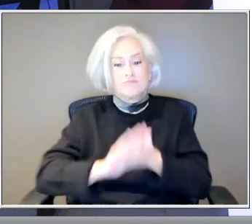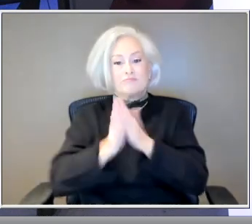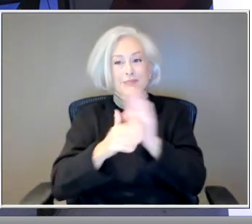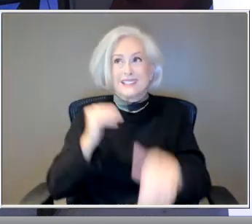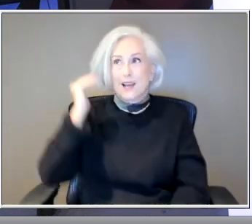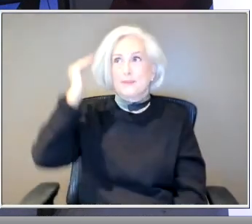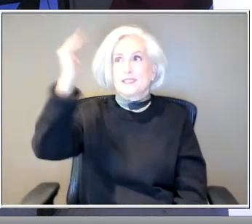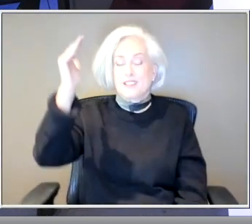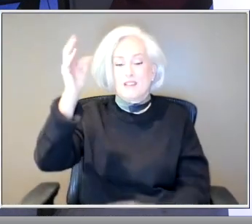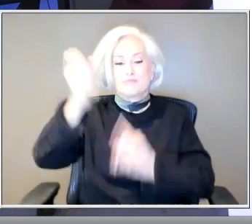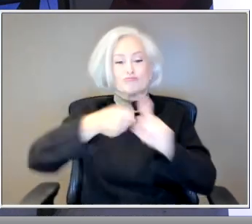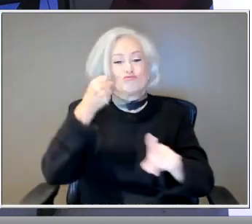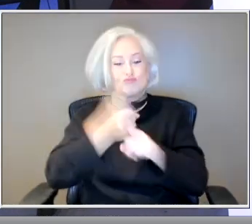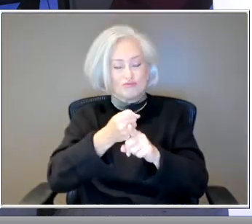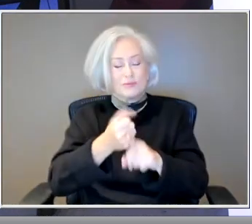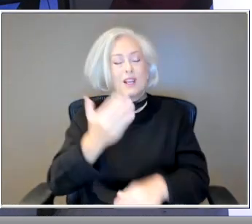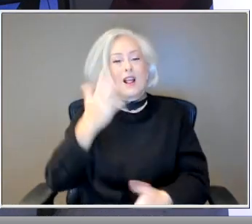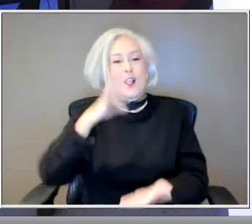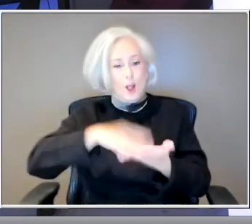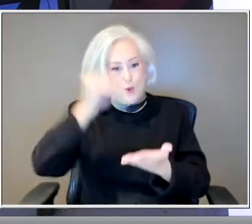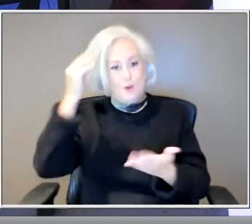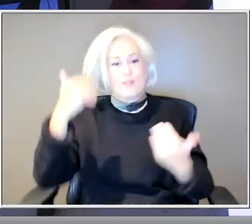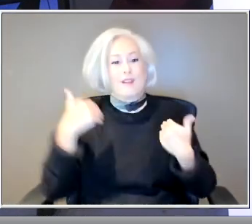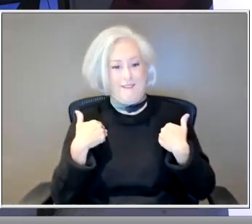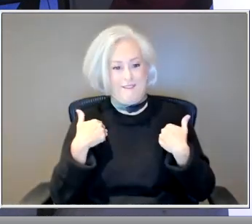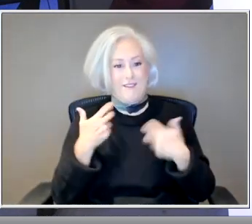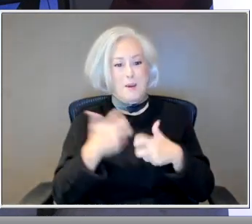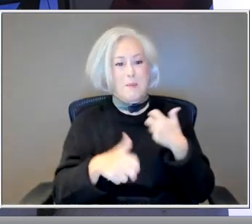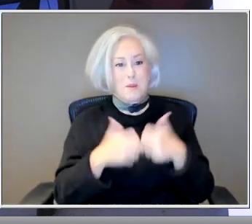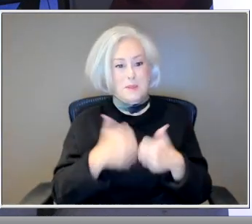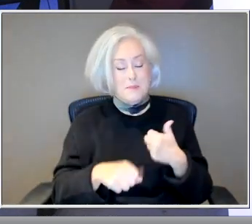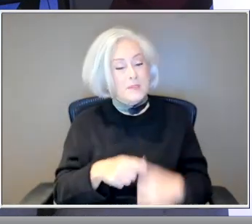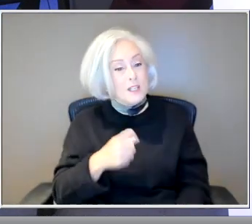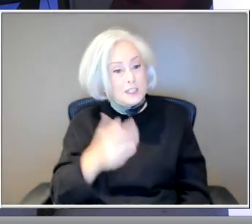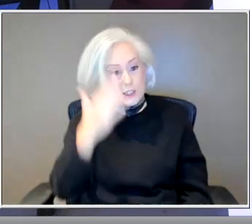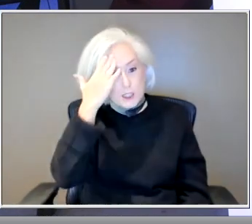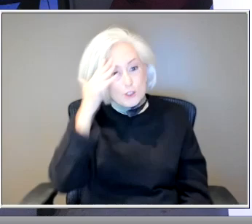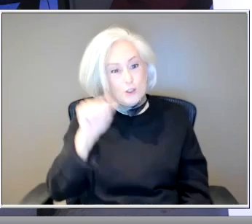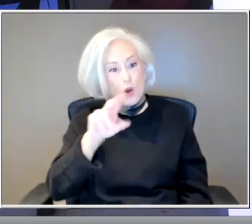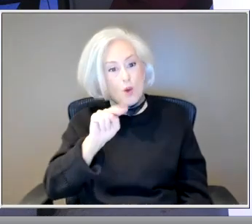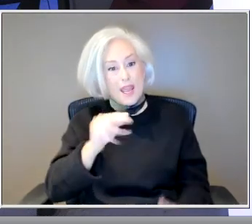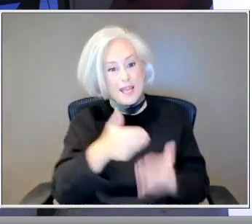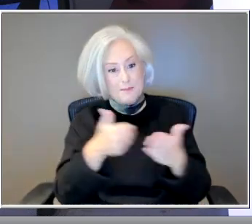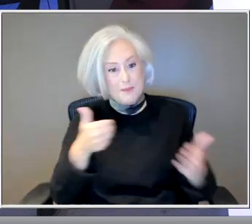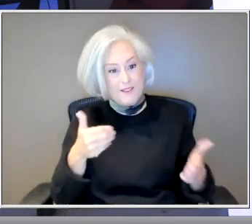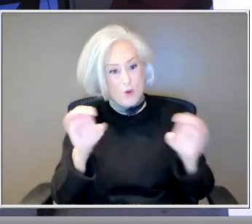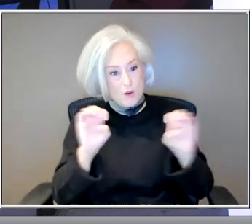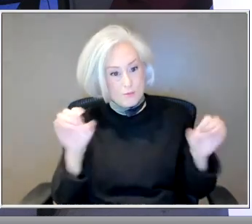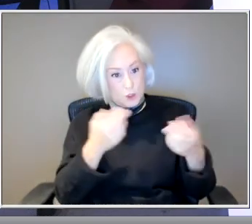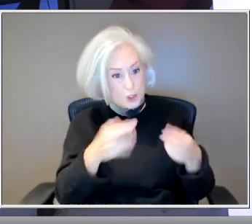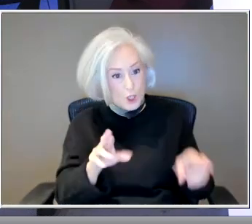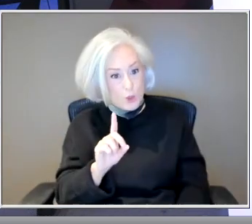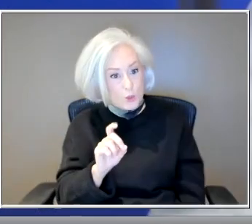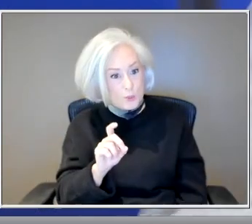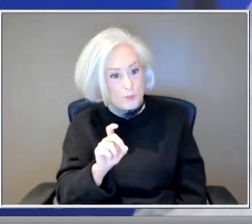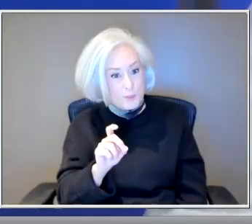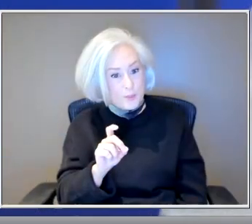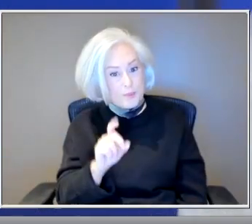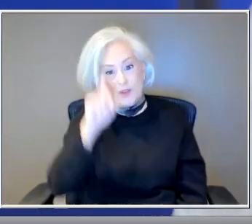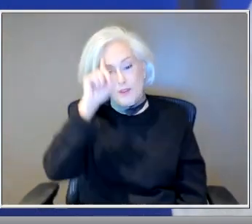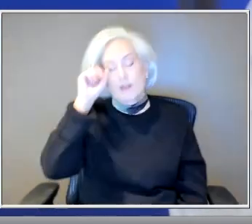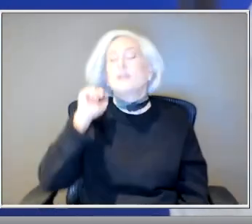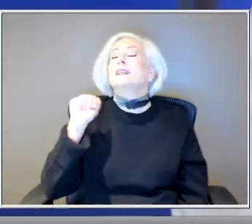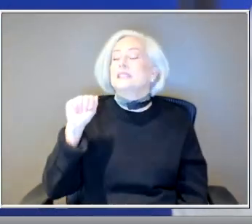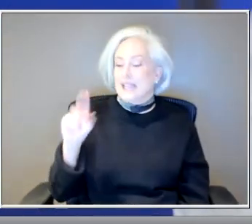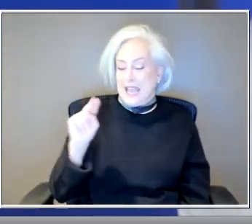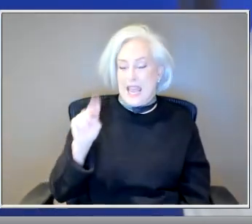were you familiar with Ann before she went to the ER, or did she come to you post-ER visit? Is that when you met? Yeah, so Ann actually connected with